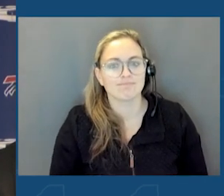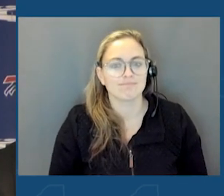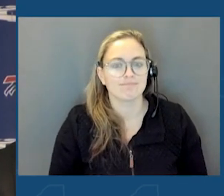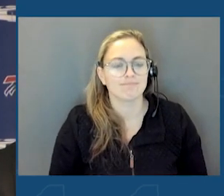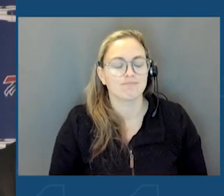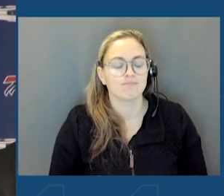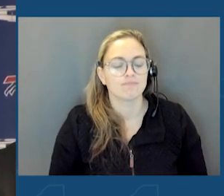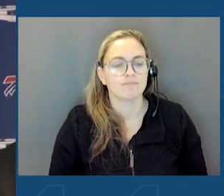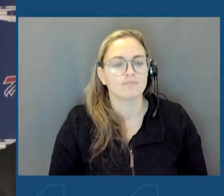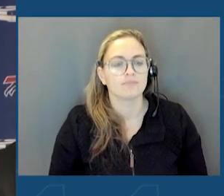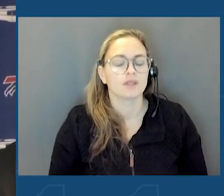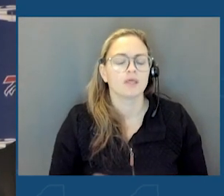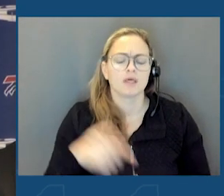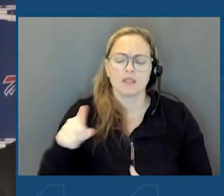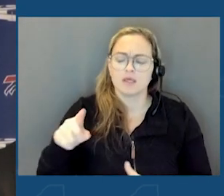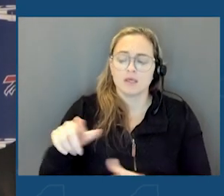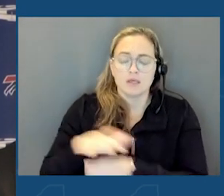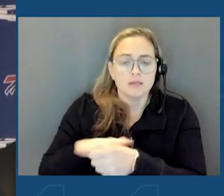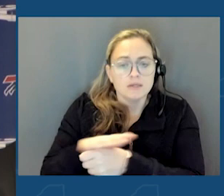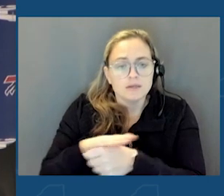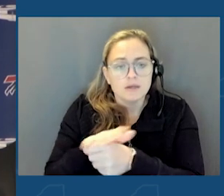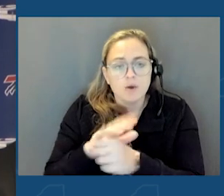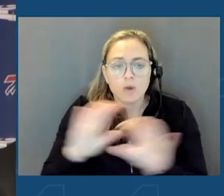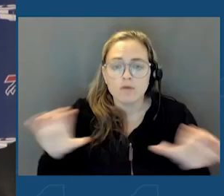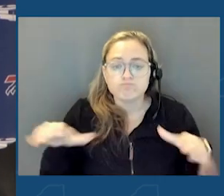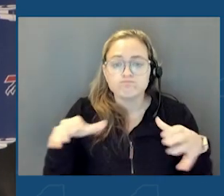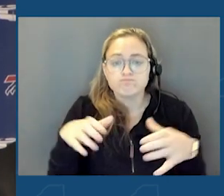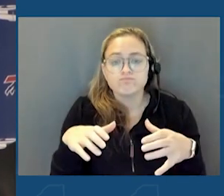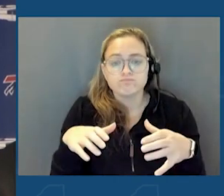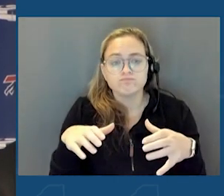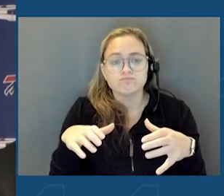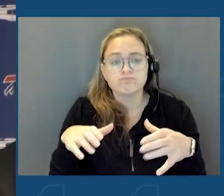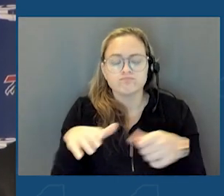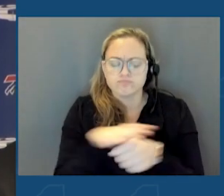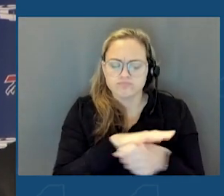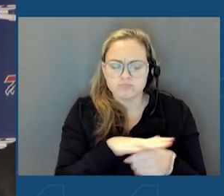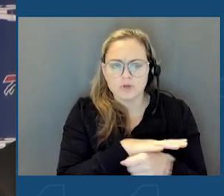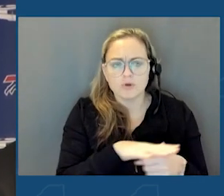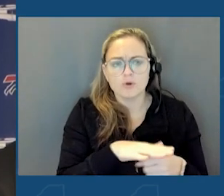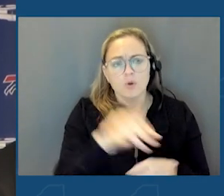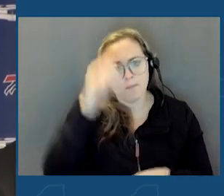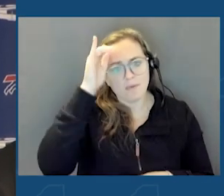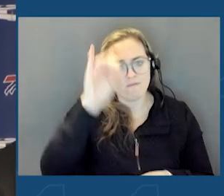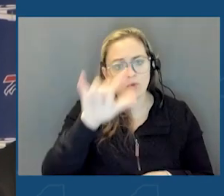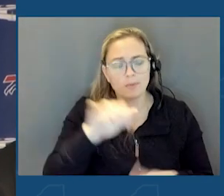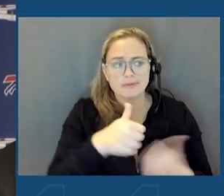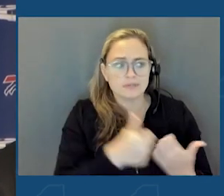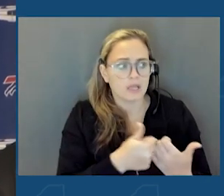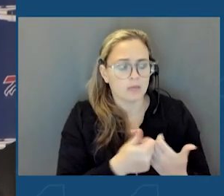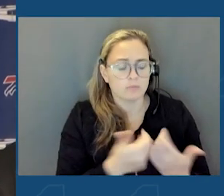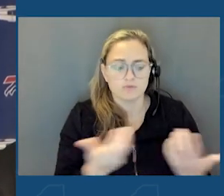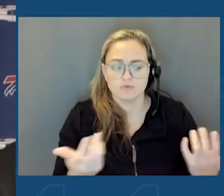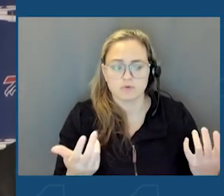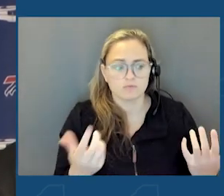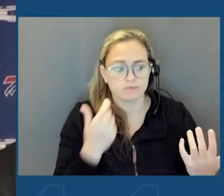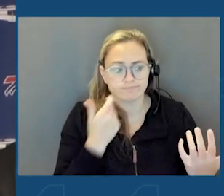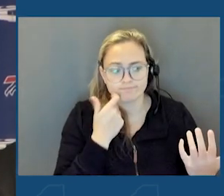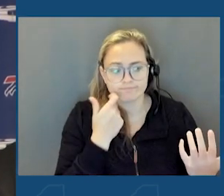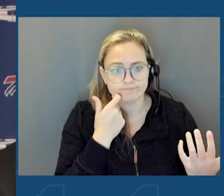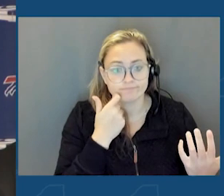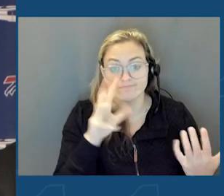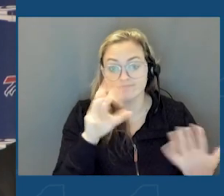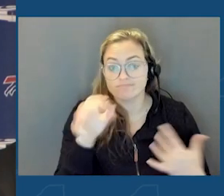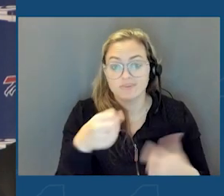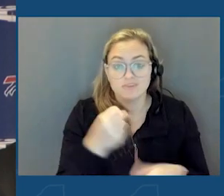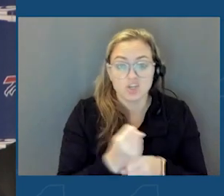This site where we have gathered has been the location of Buffalo Bills games for the last 50